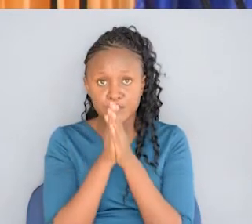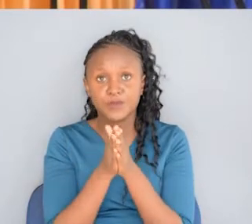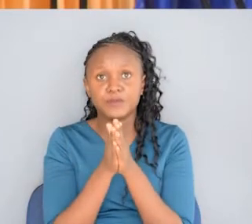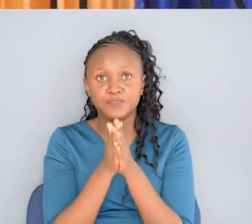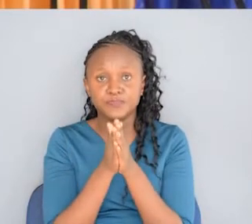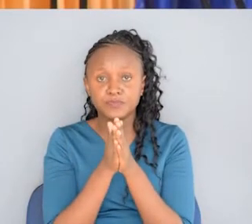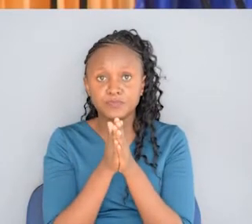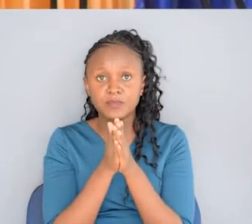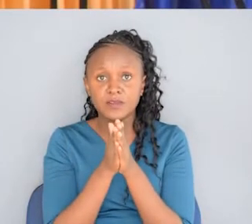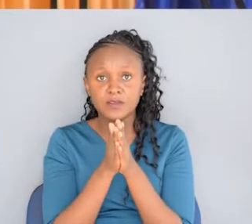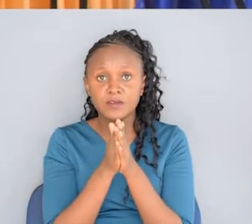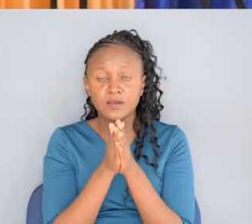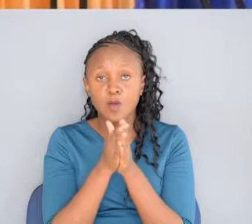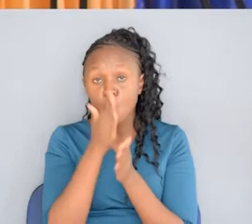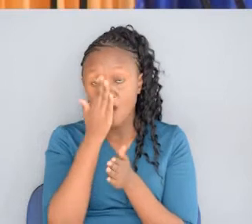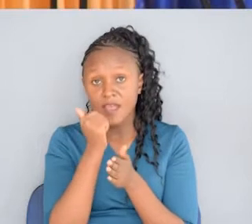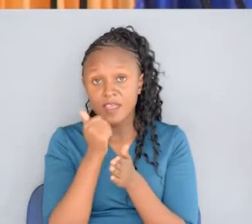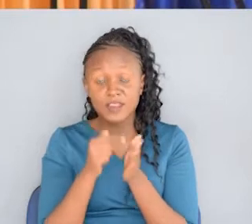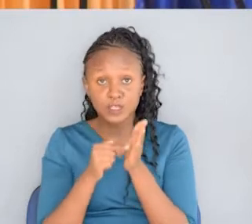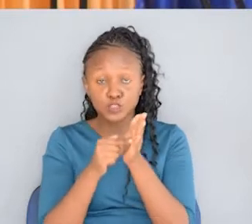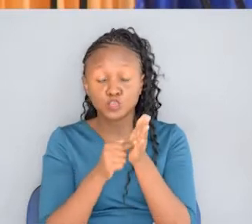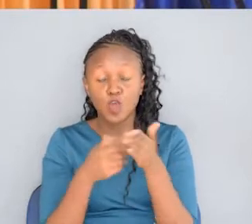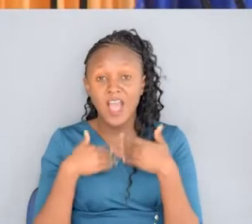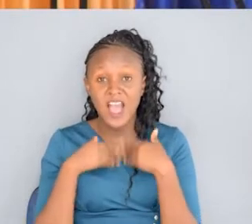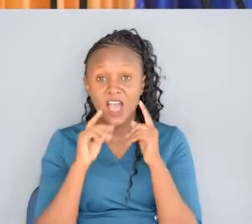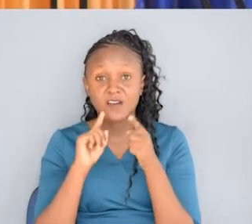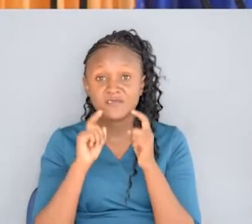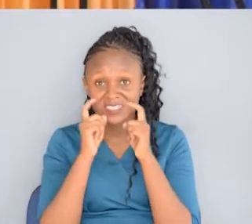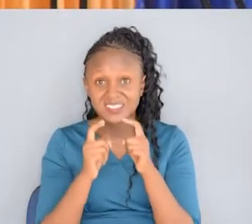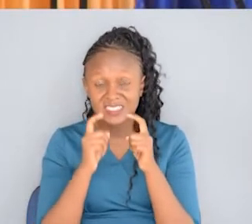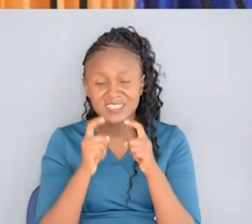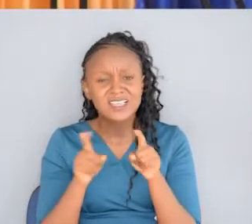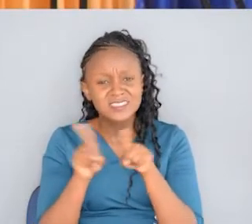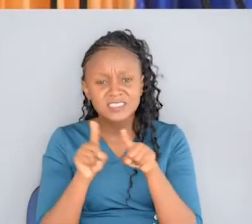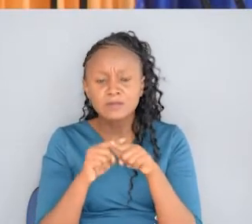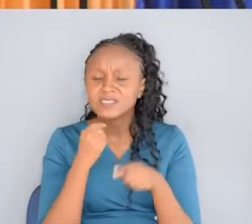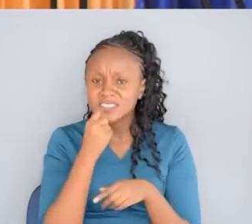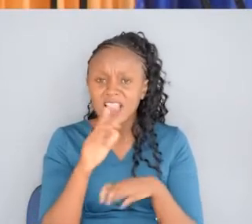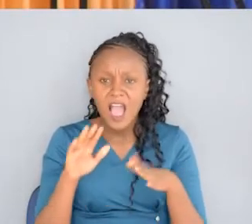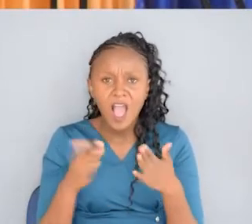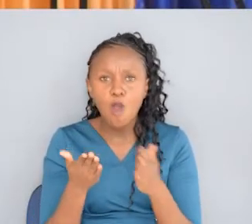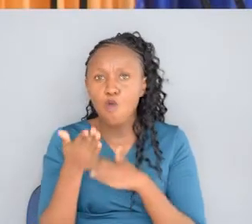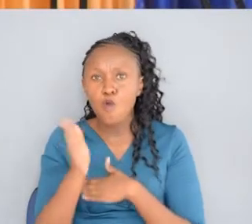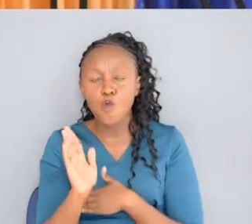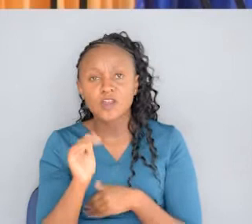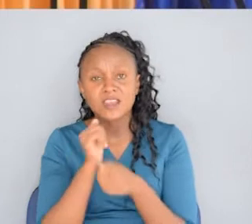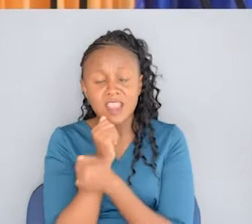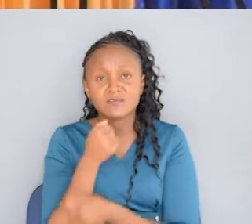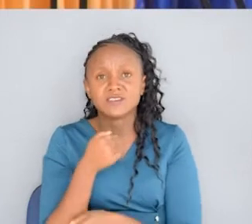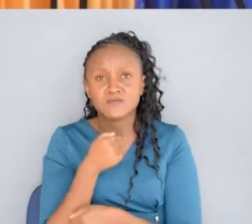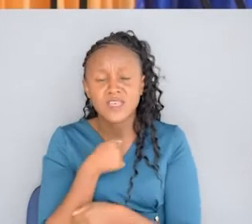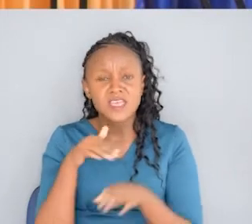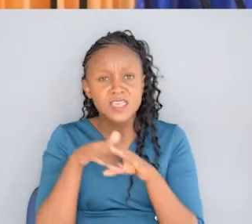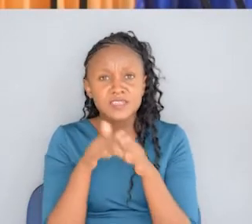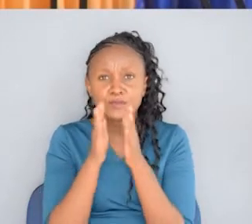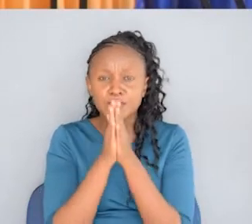to pray for forgiveness. You know, it tells me how God loves me. And in my prayer, I'm able to submit myself under his love. You